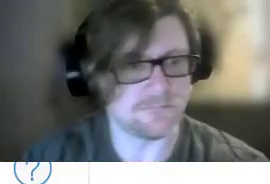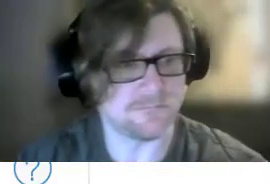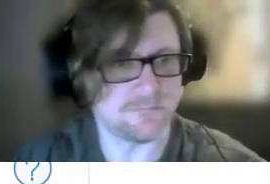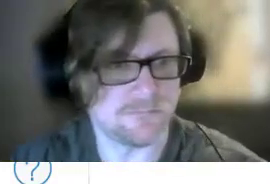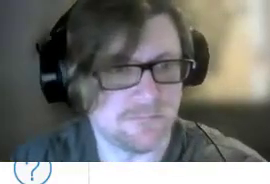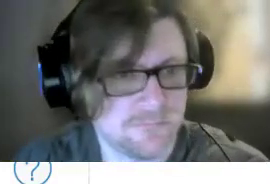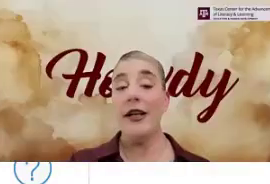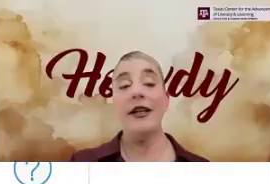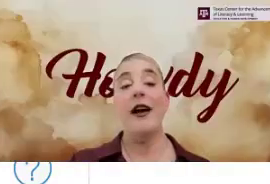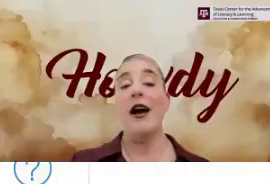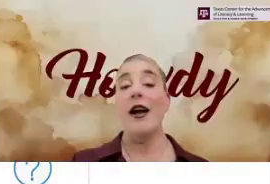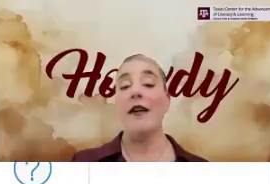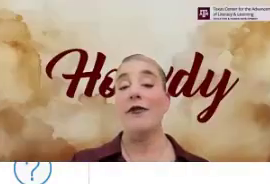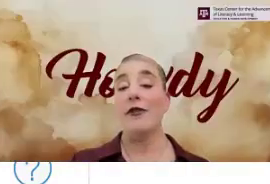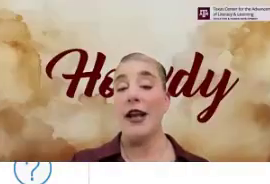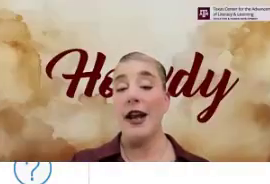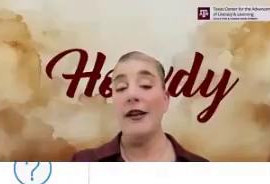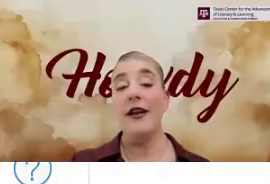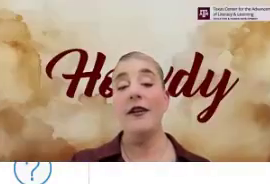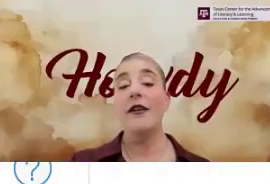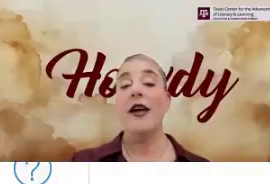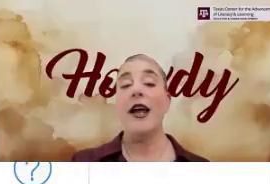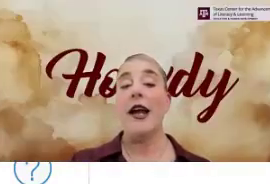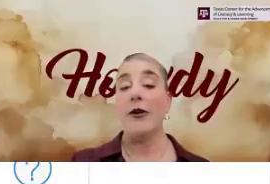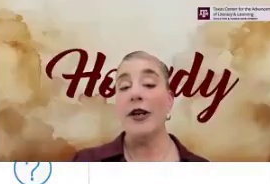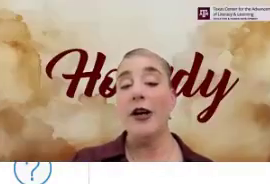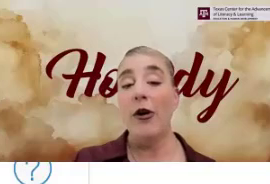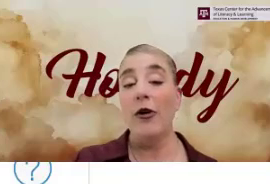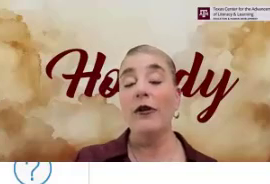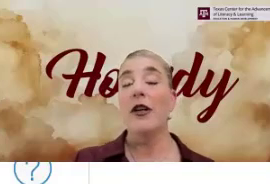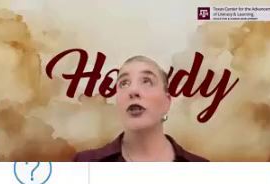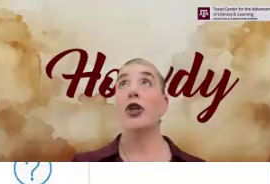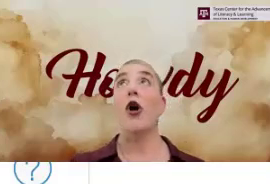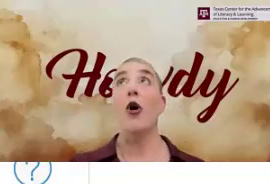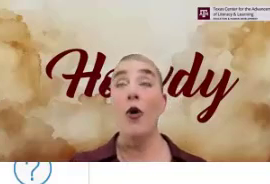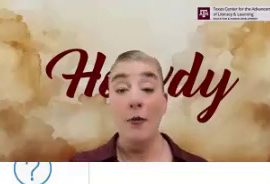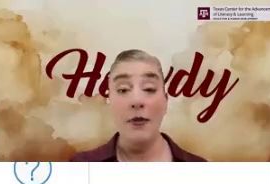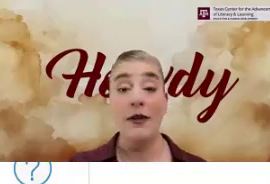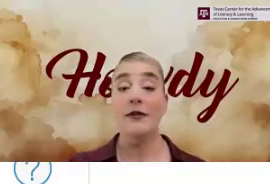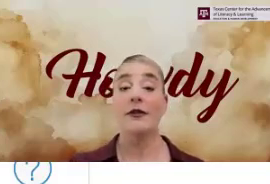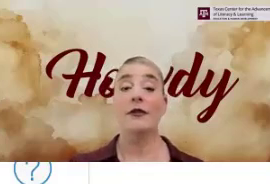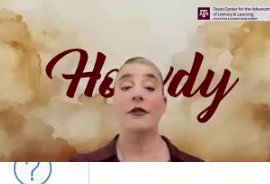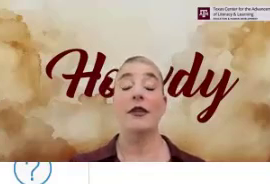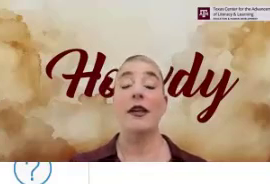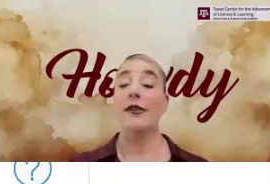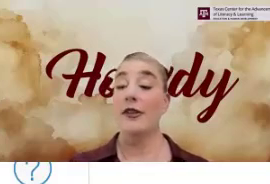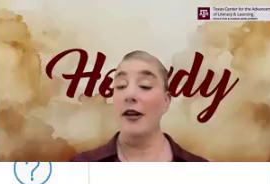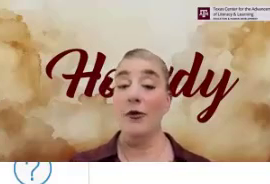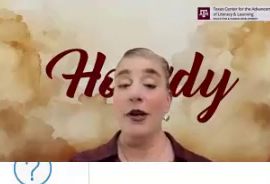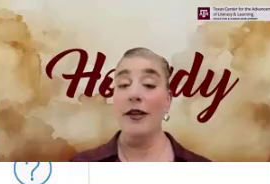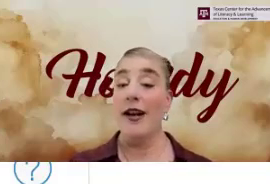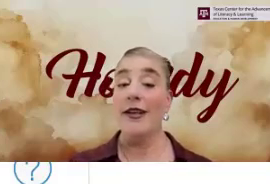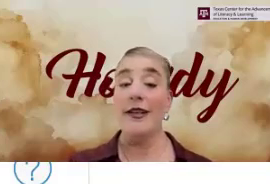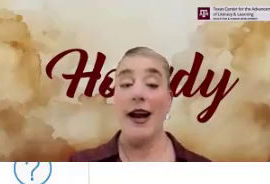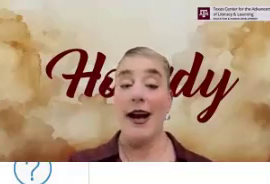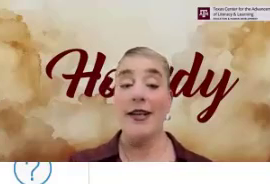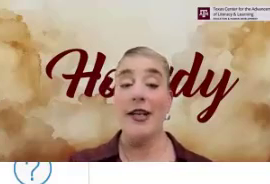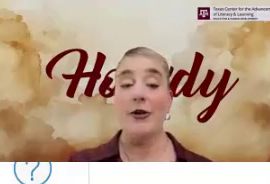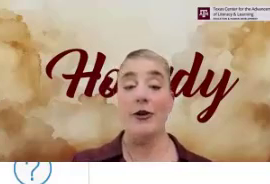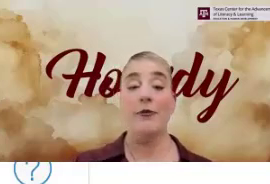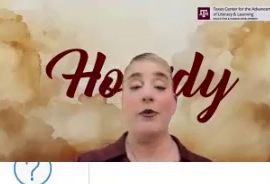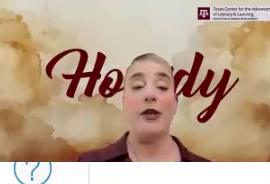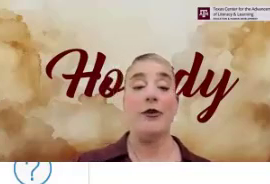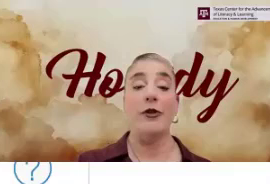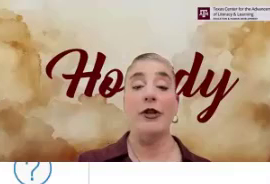clean. Calibri, Verdana, Arial, Chahom is another one that I didn't